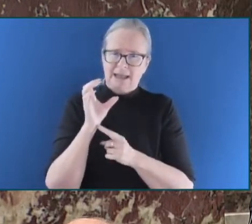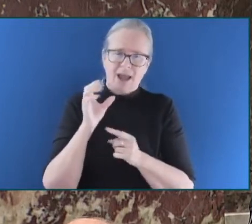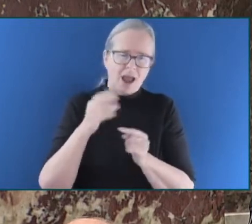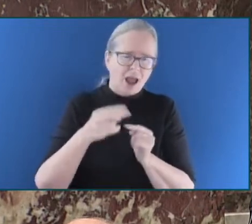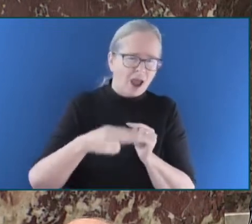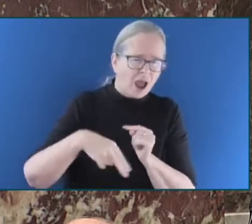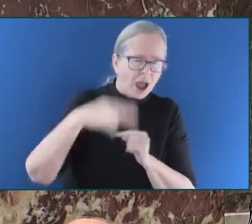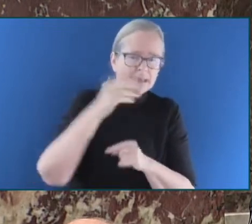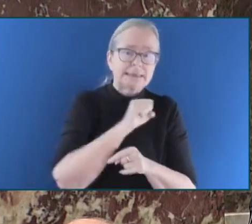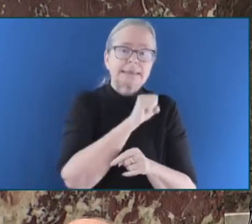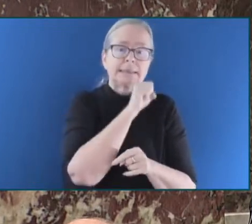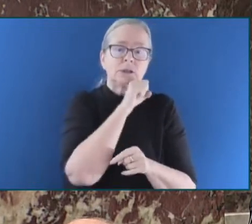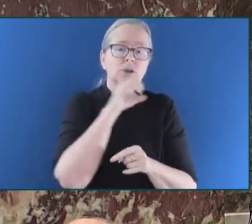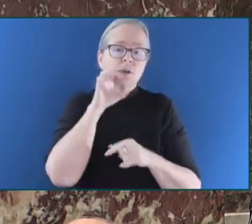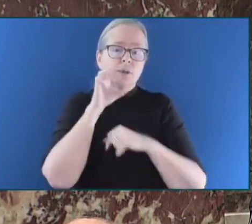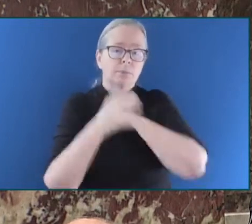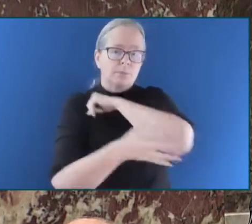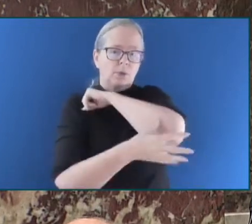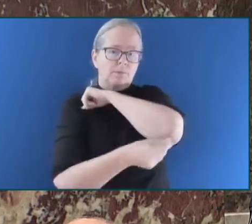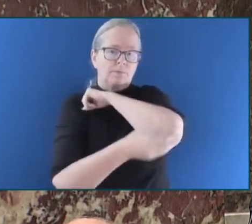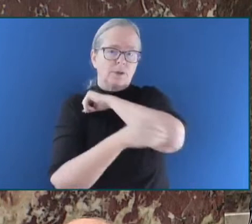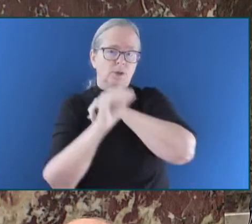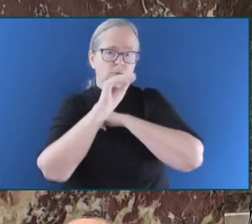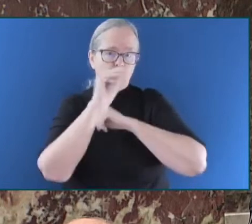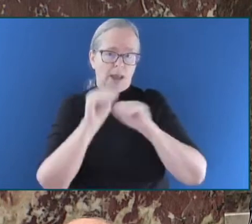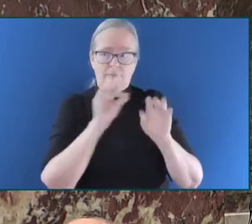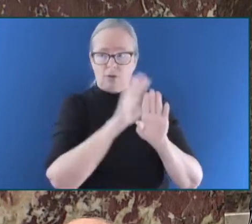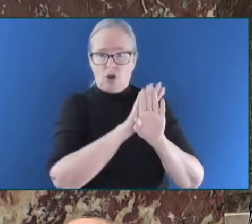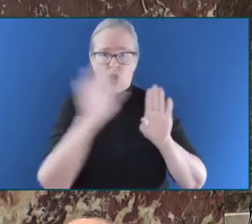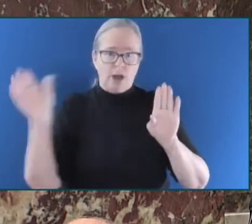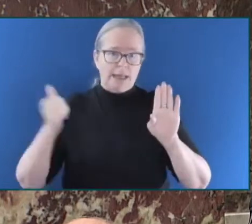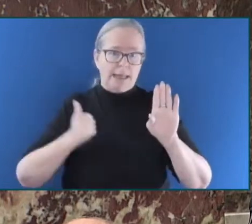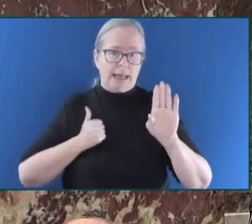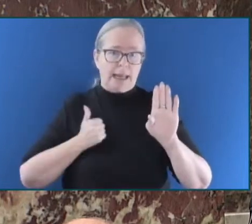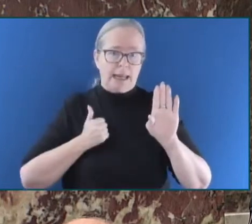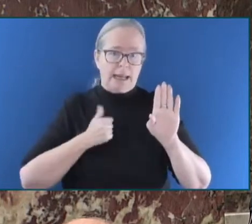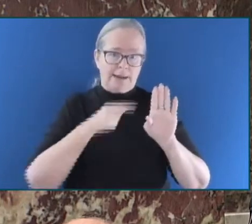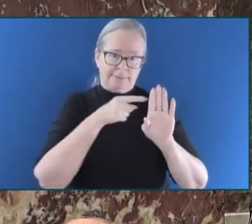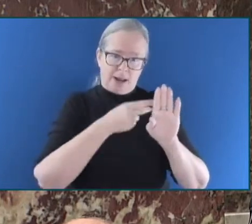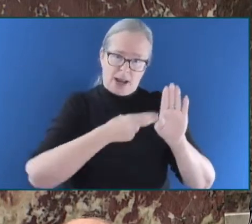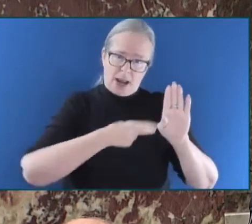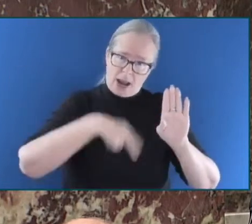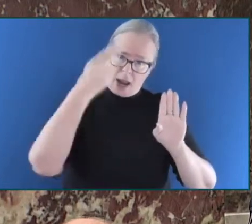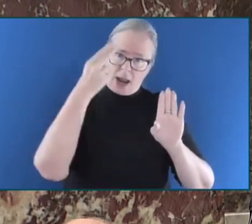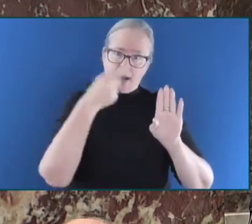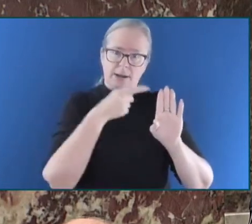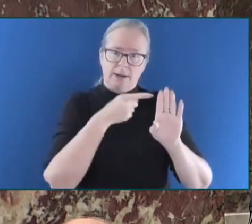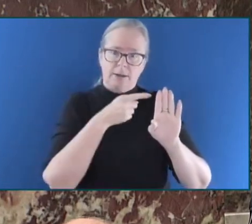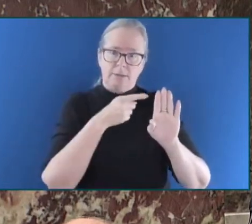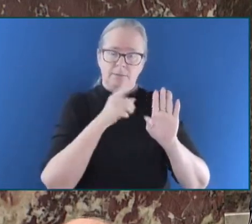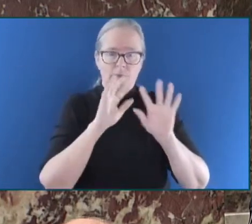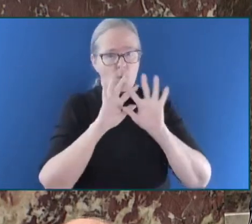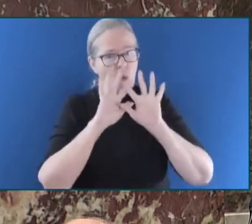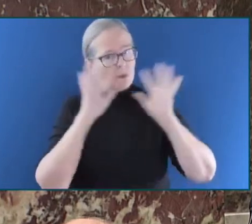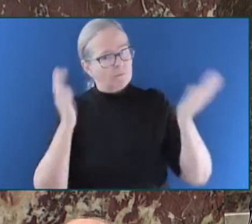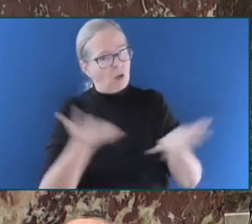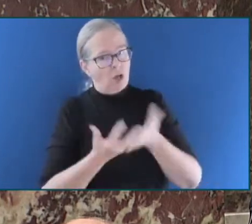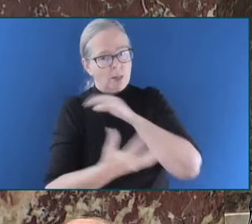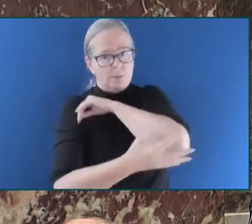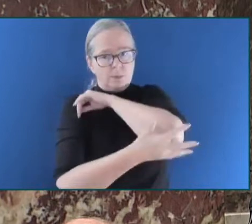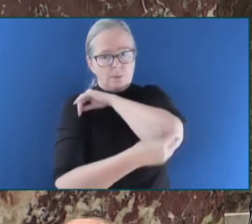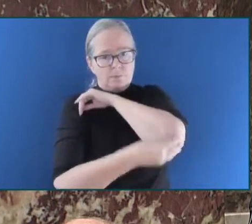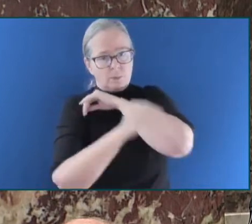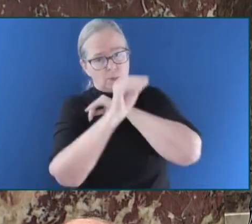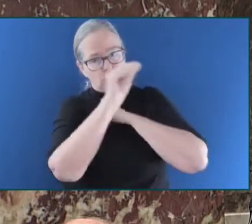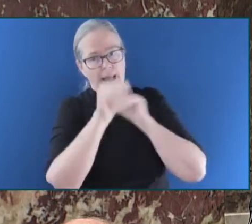in the country, the second highest overall poverty rate in the country. Today, 1 in 5 children in